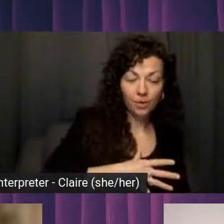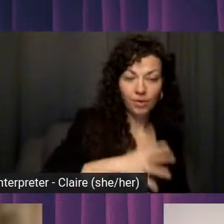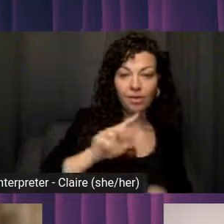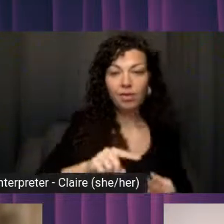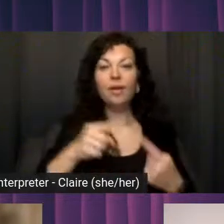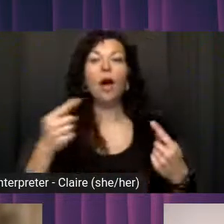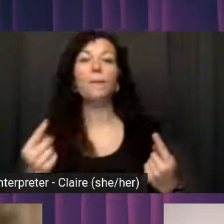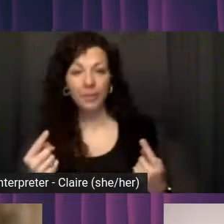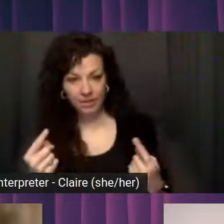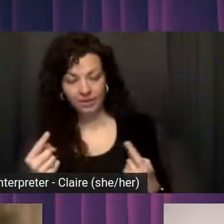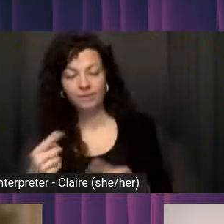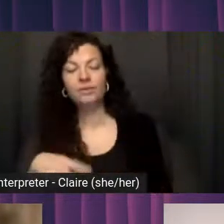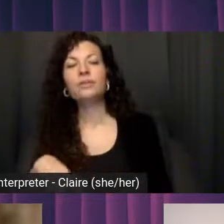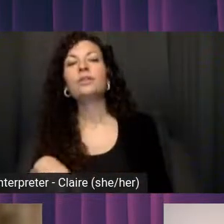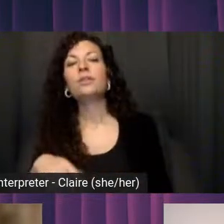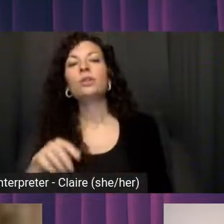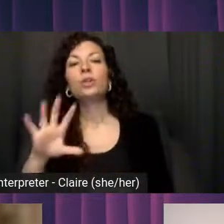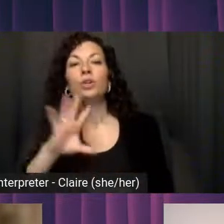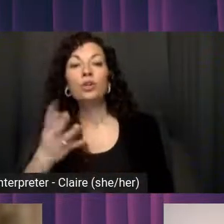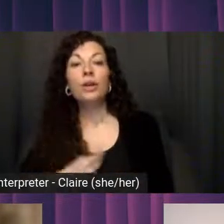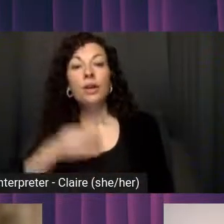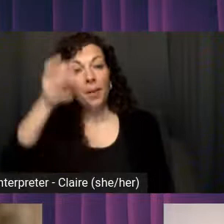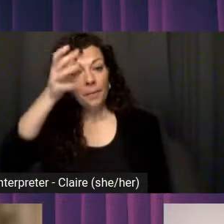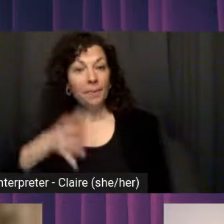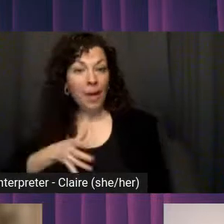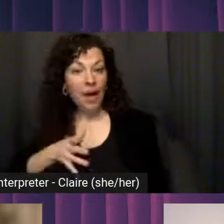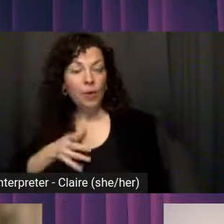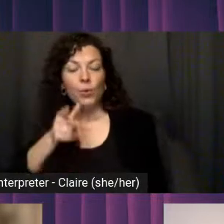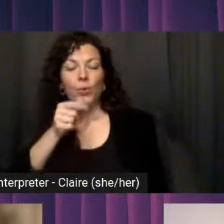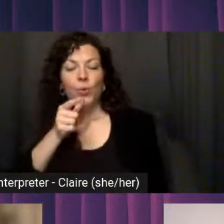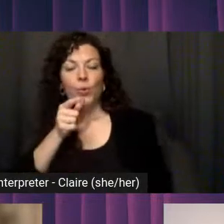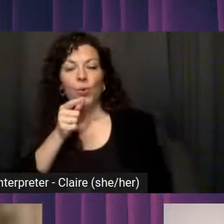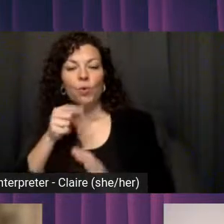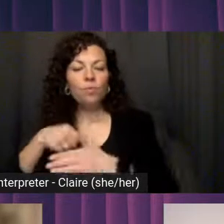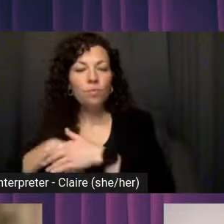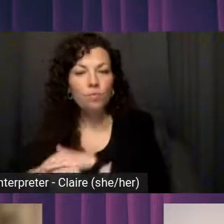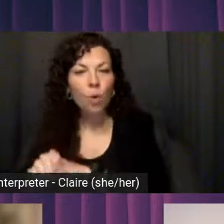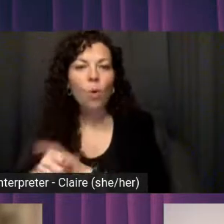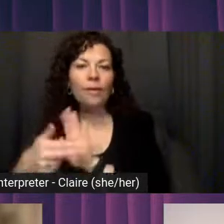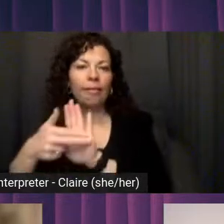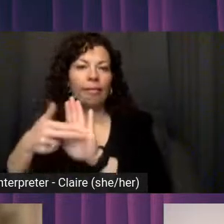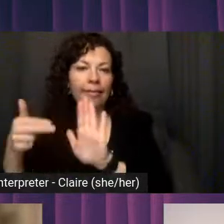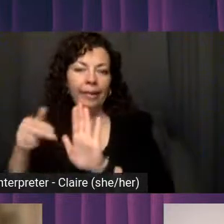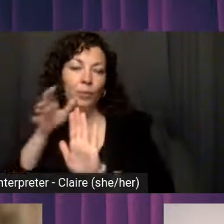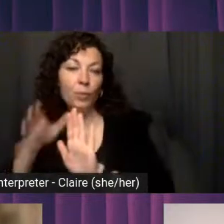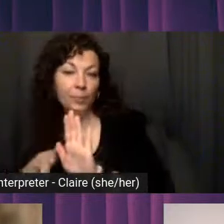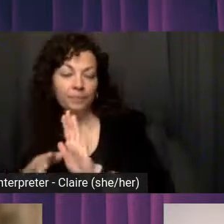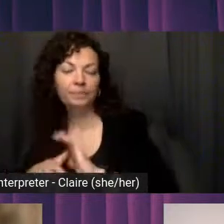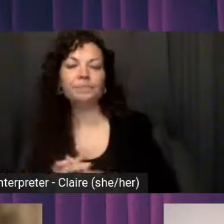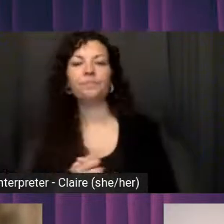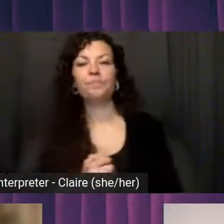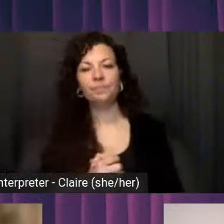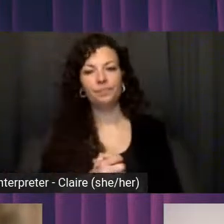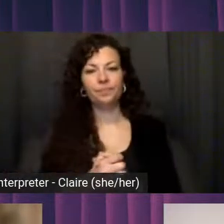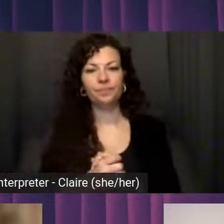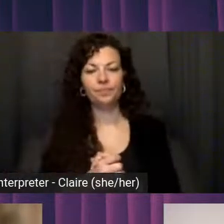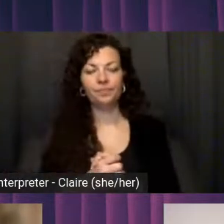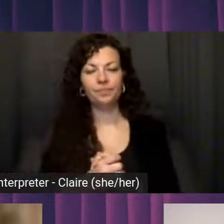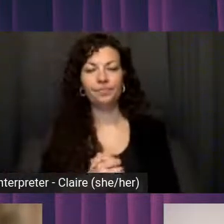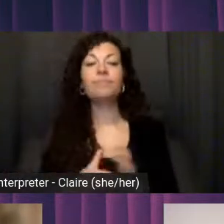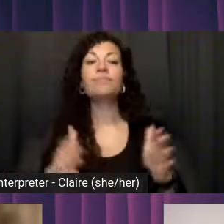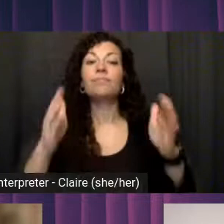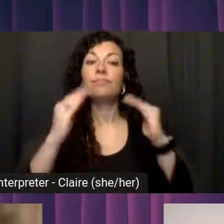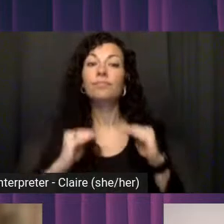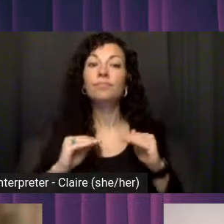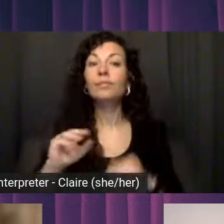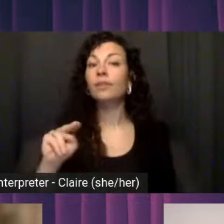assigned female at birth, and their gender is male. And then non-binary is really along a spectrum, and it